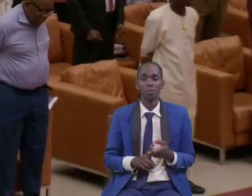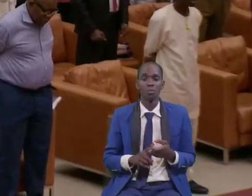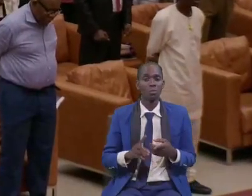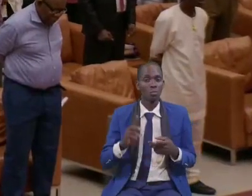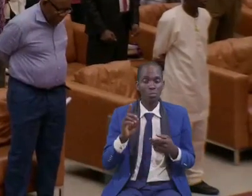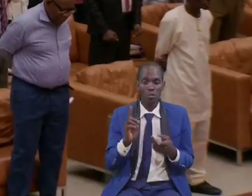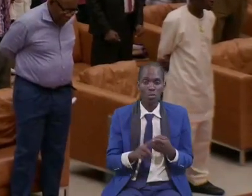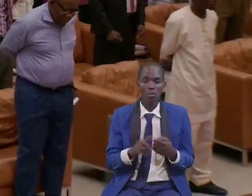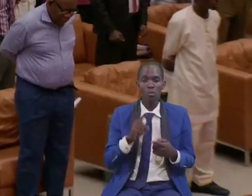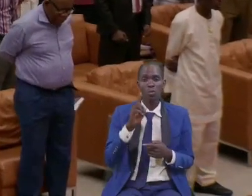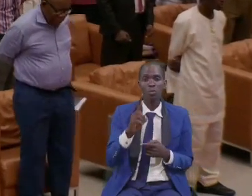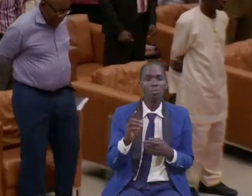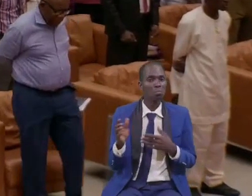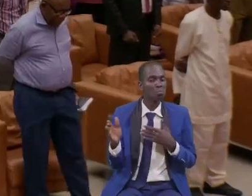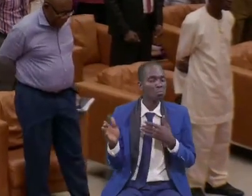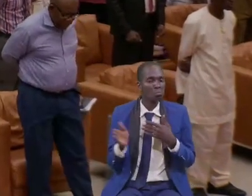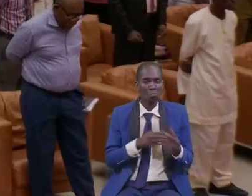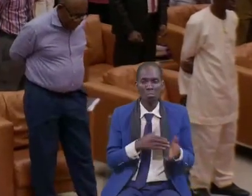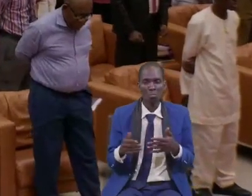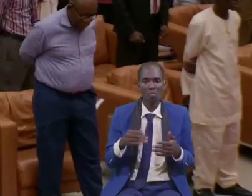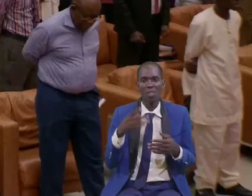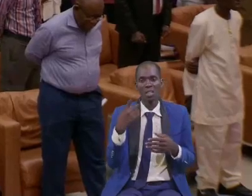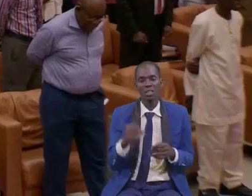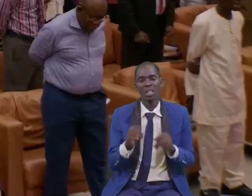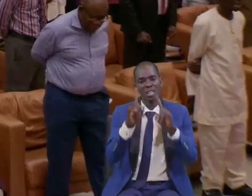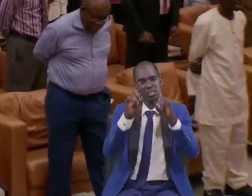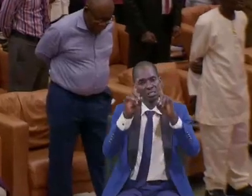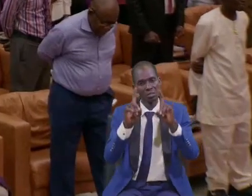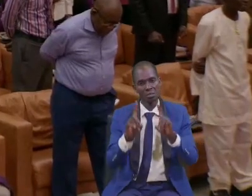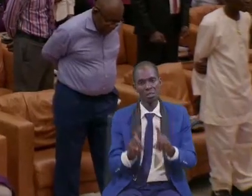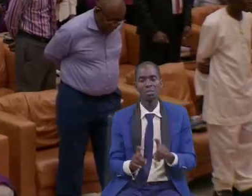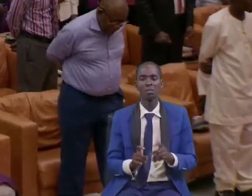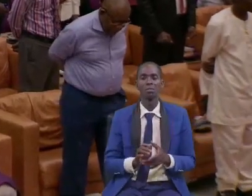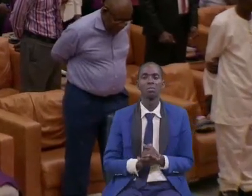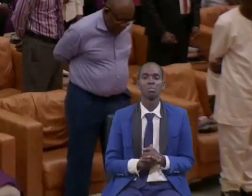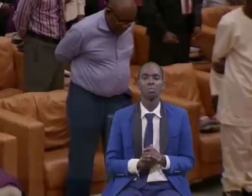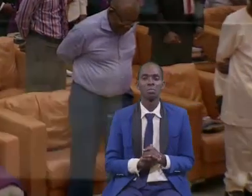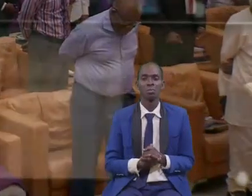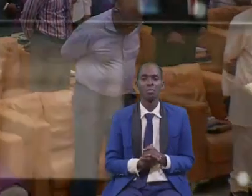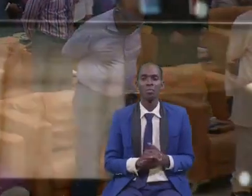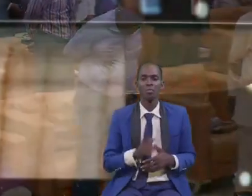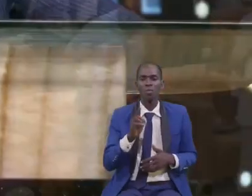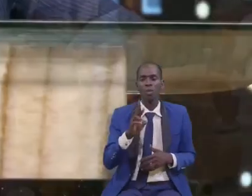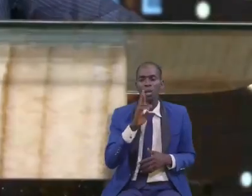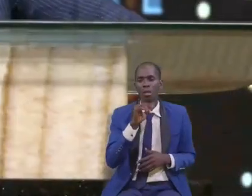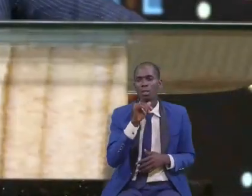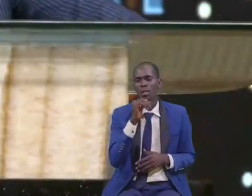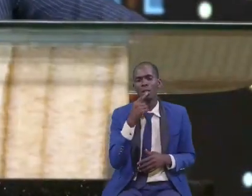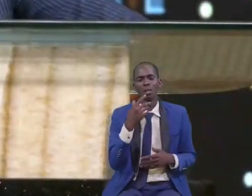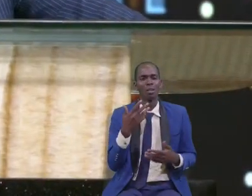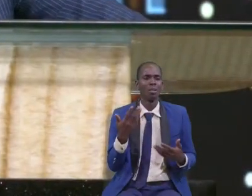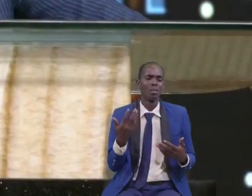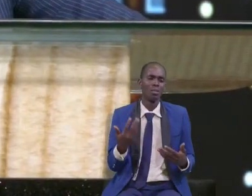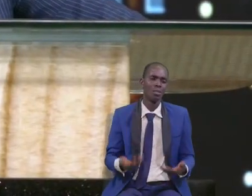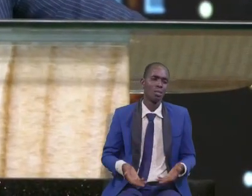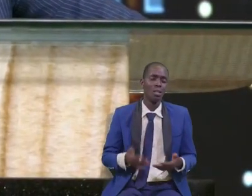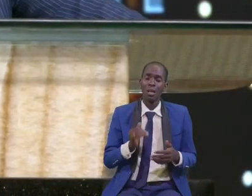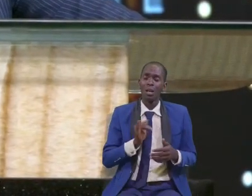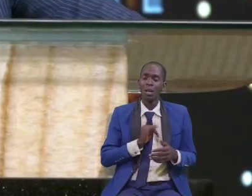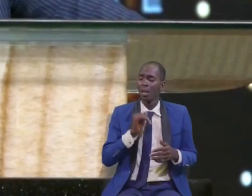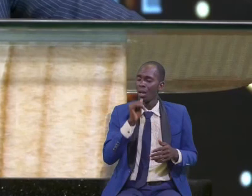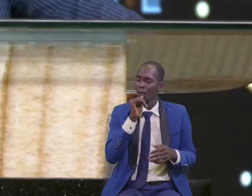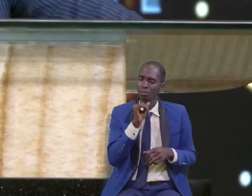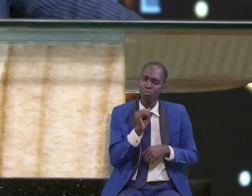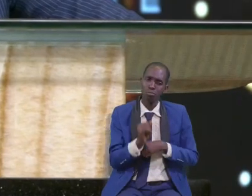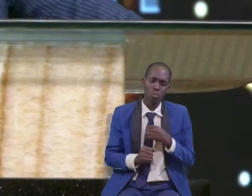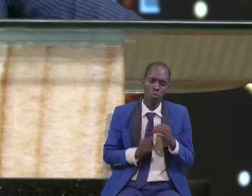despite the trials. You're not saying, I'm going through much